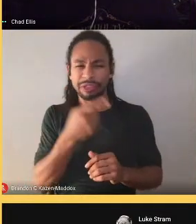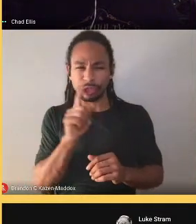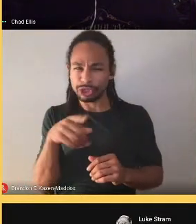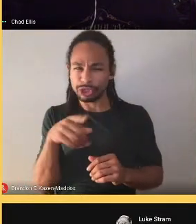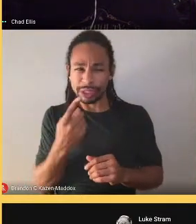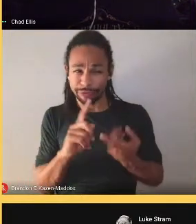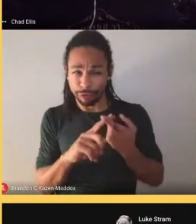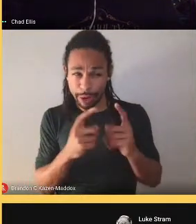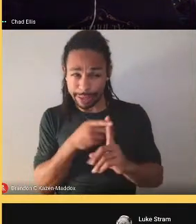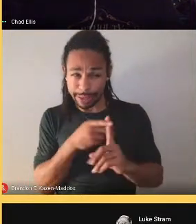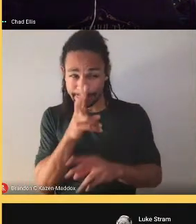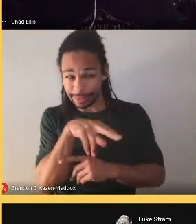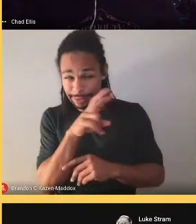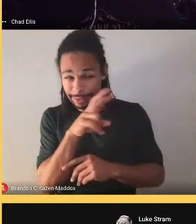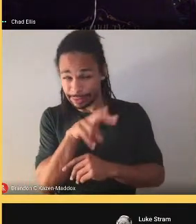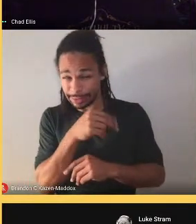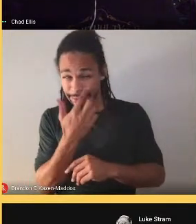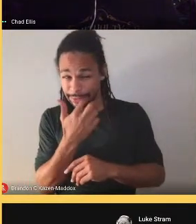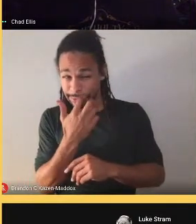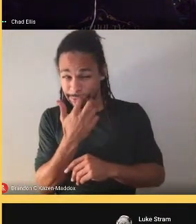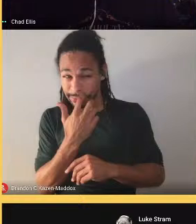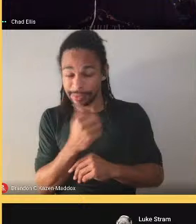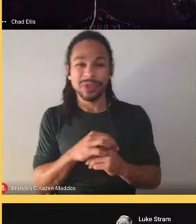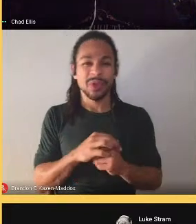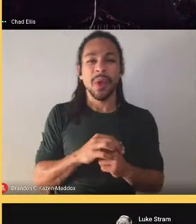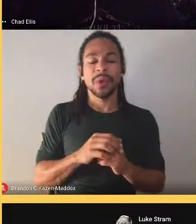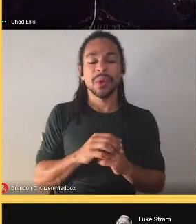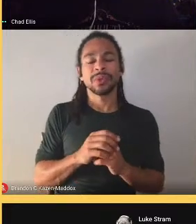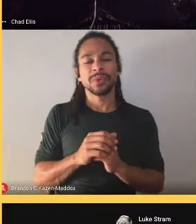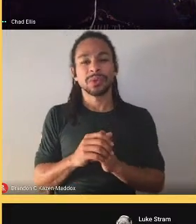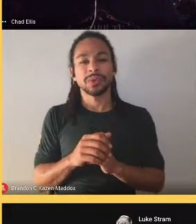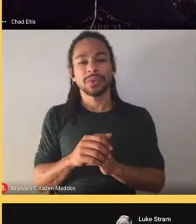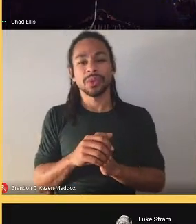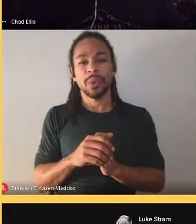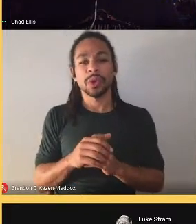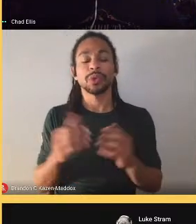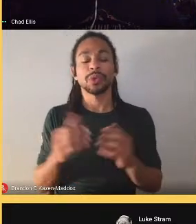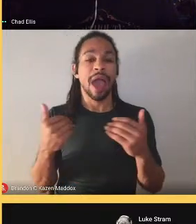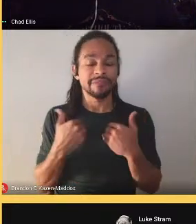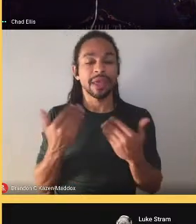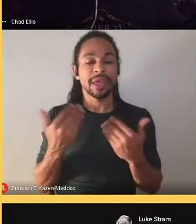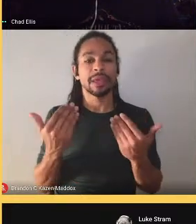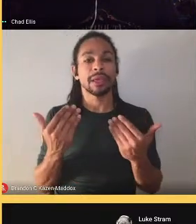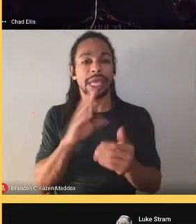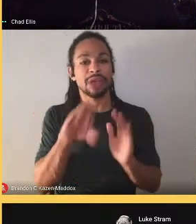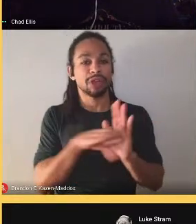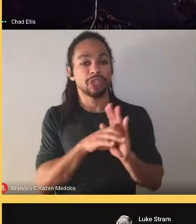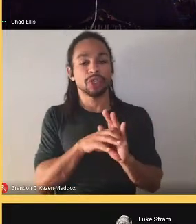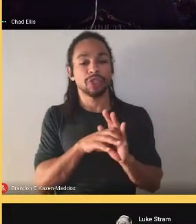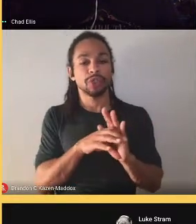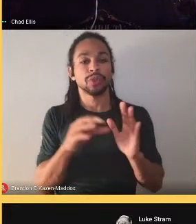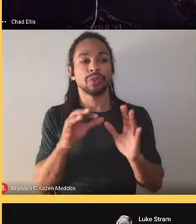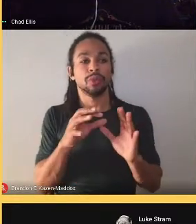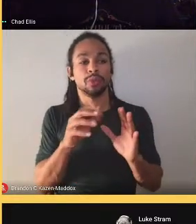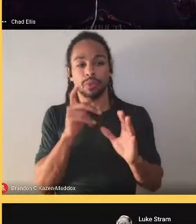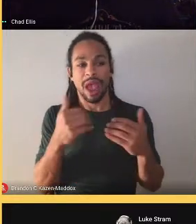So just having characters that are in that context, I think, just